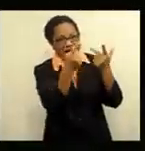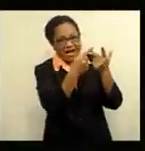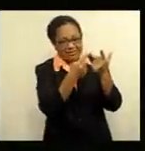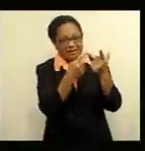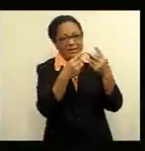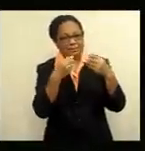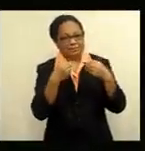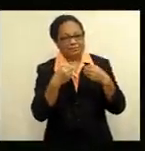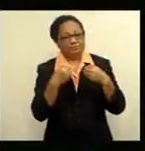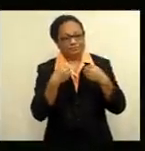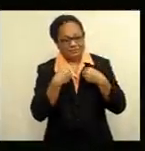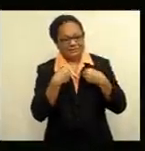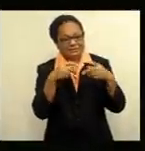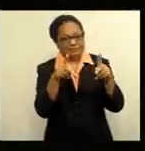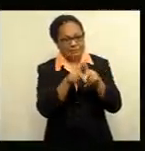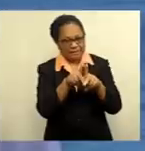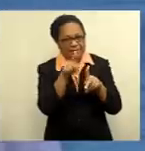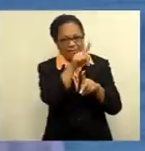partner, for them